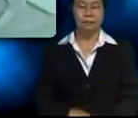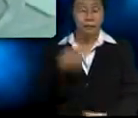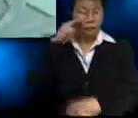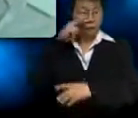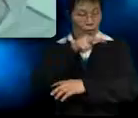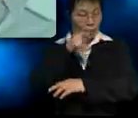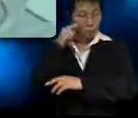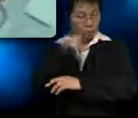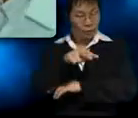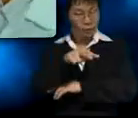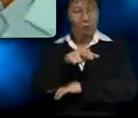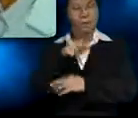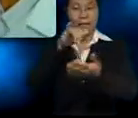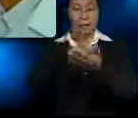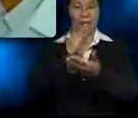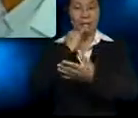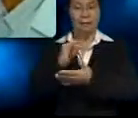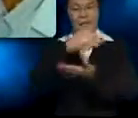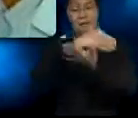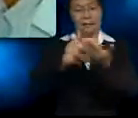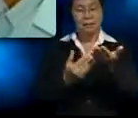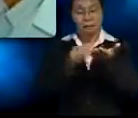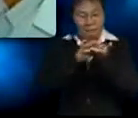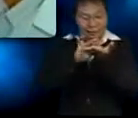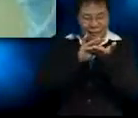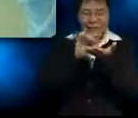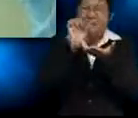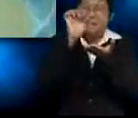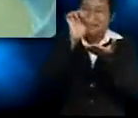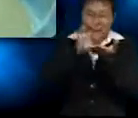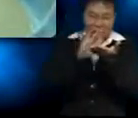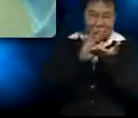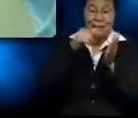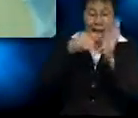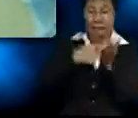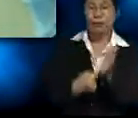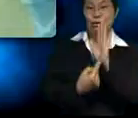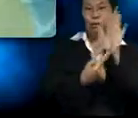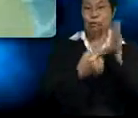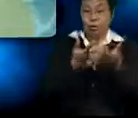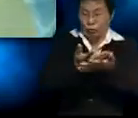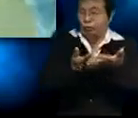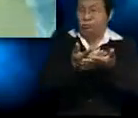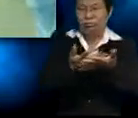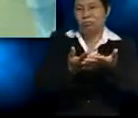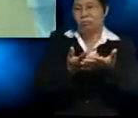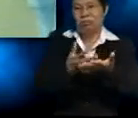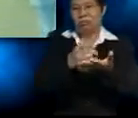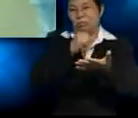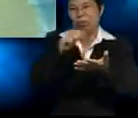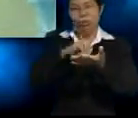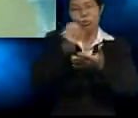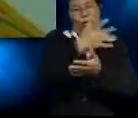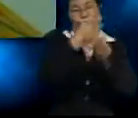Observe. There is some residue. This shows that filtration does not